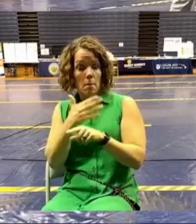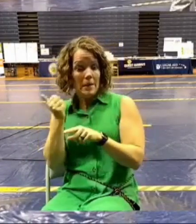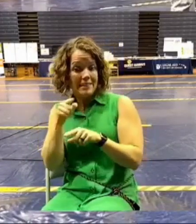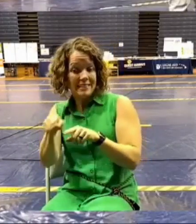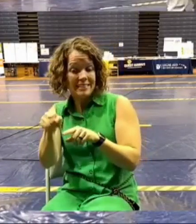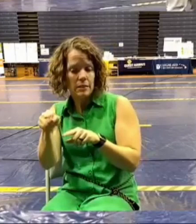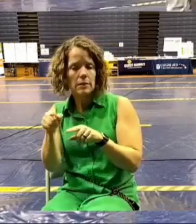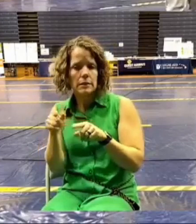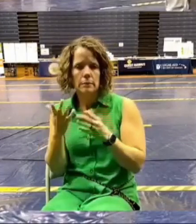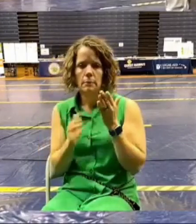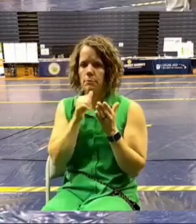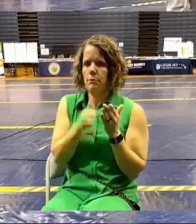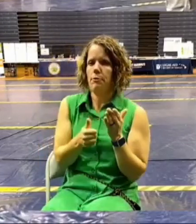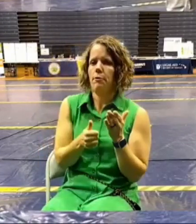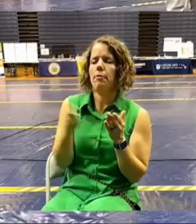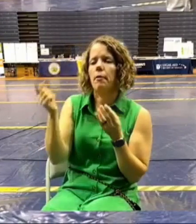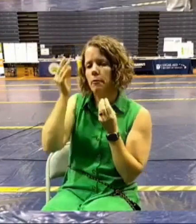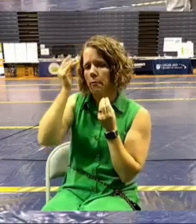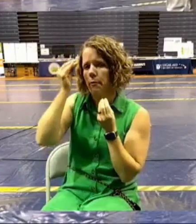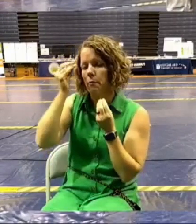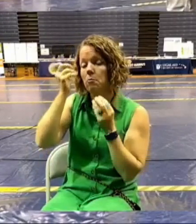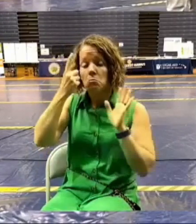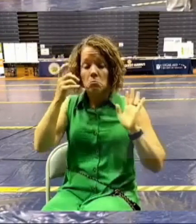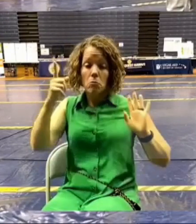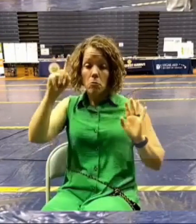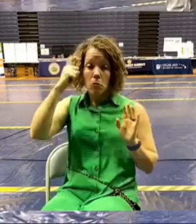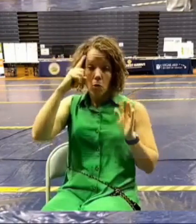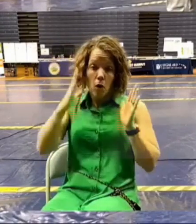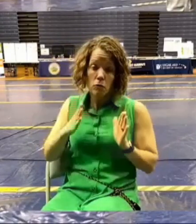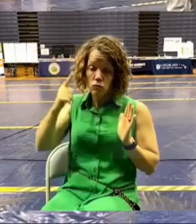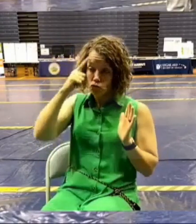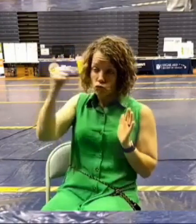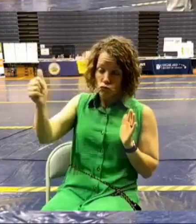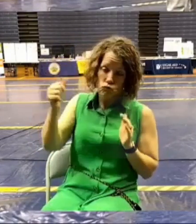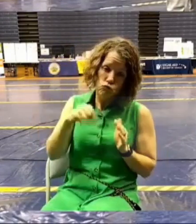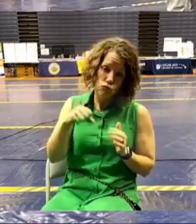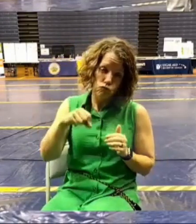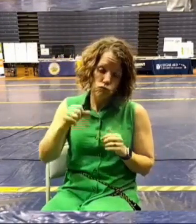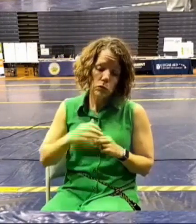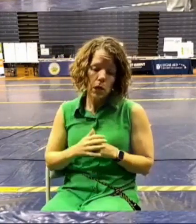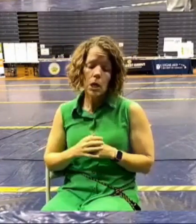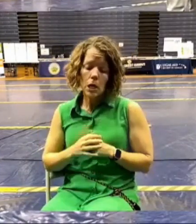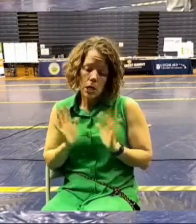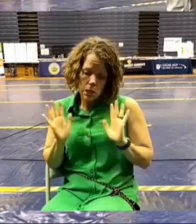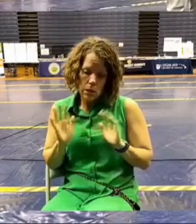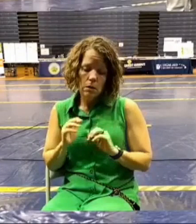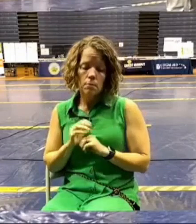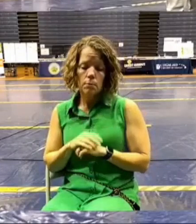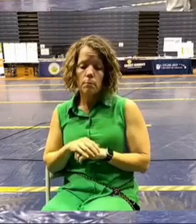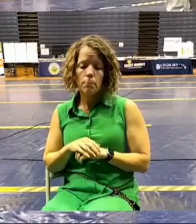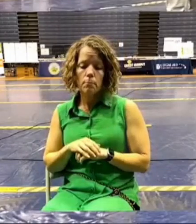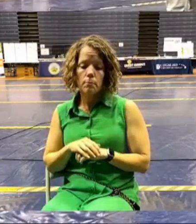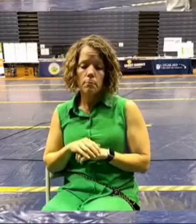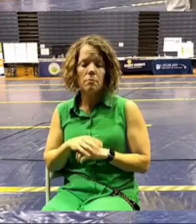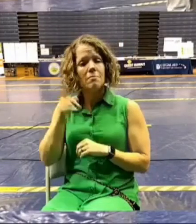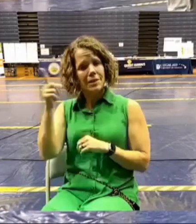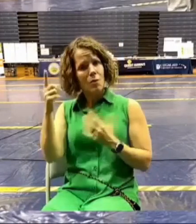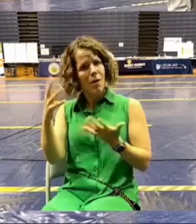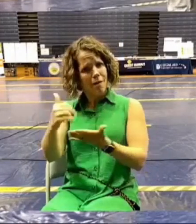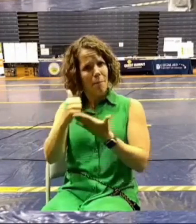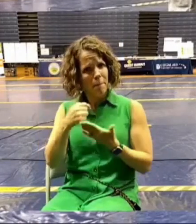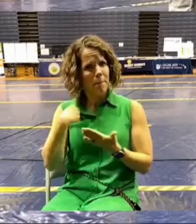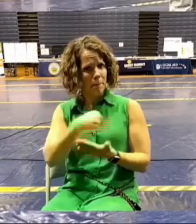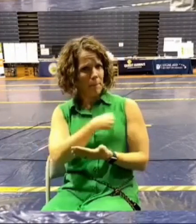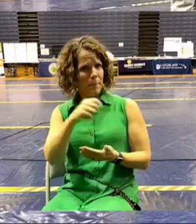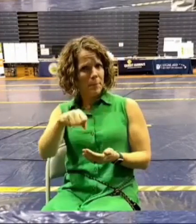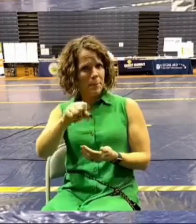week. Now, the governor can do what the governor wants to do, but I know he's